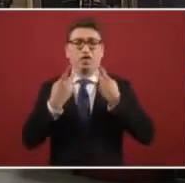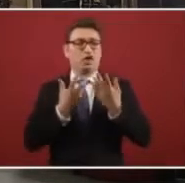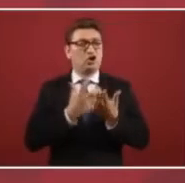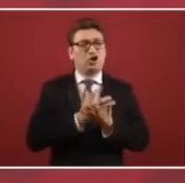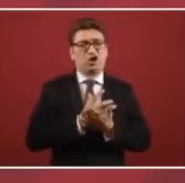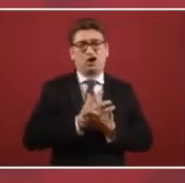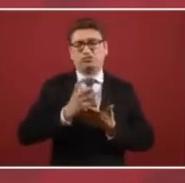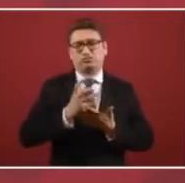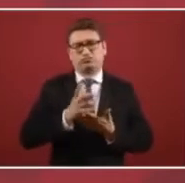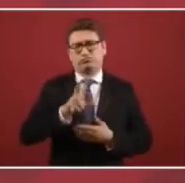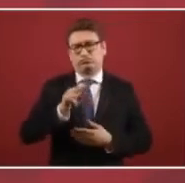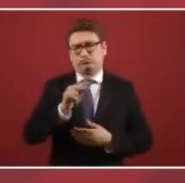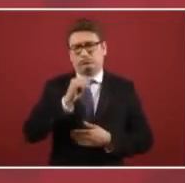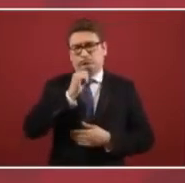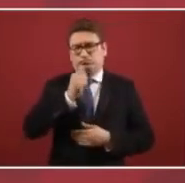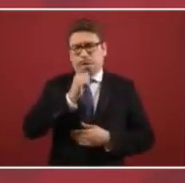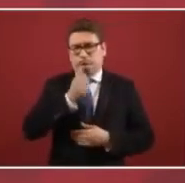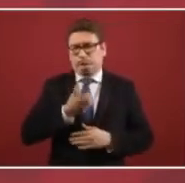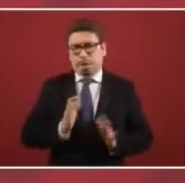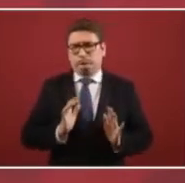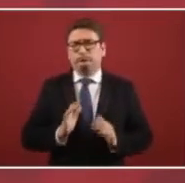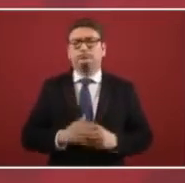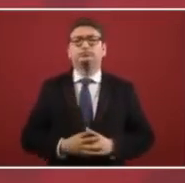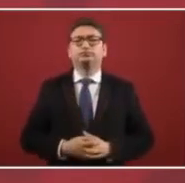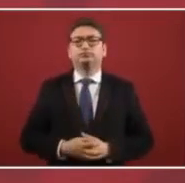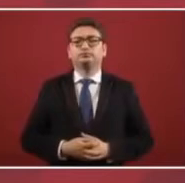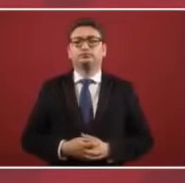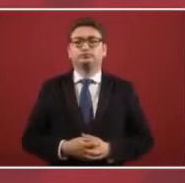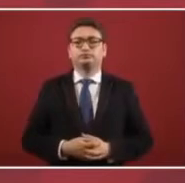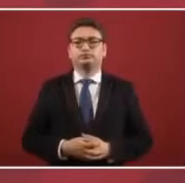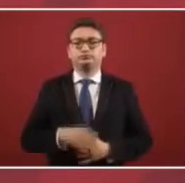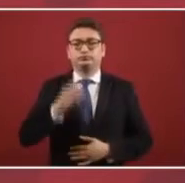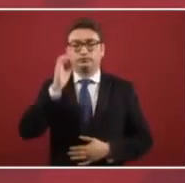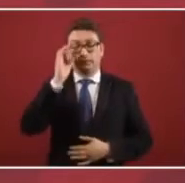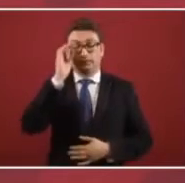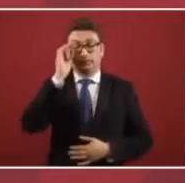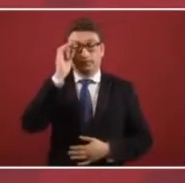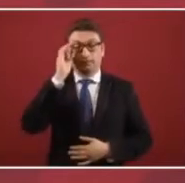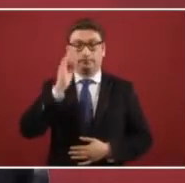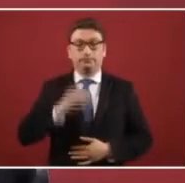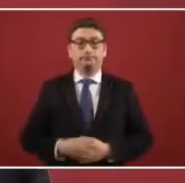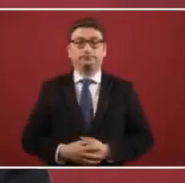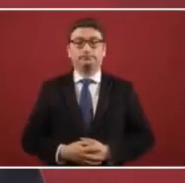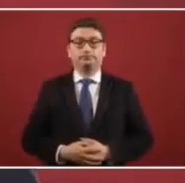without exaggerating, we represent